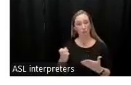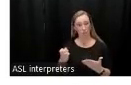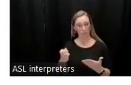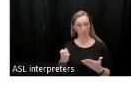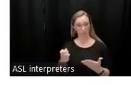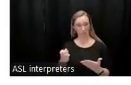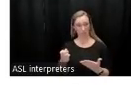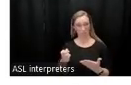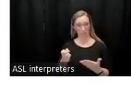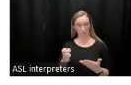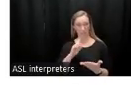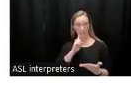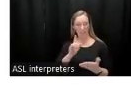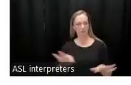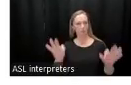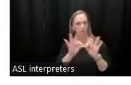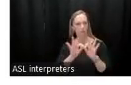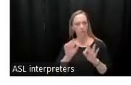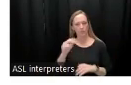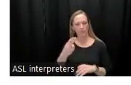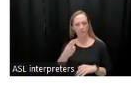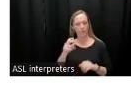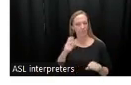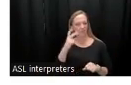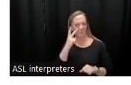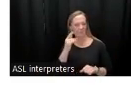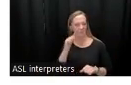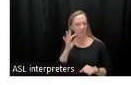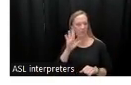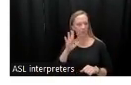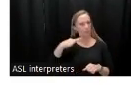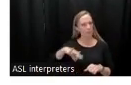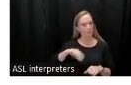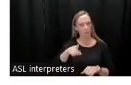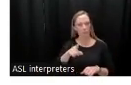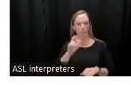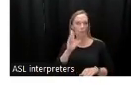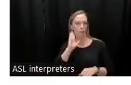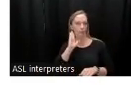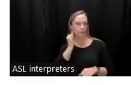see whether it will be useful to you, and